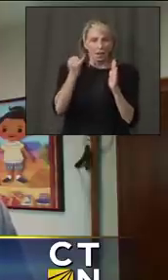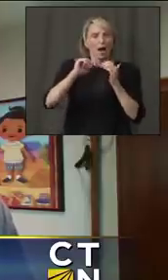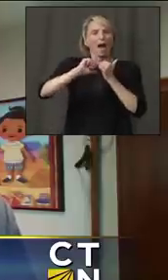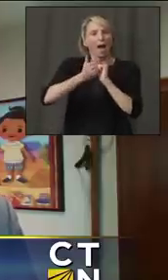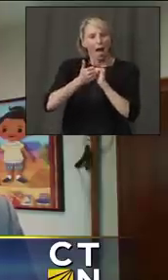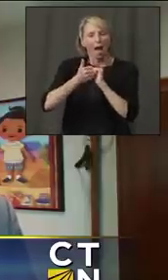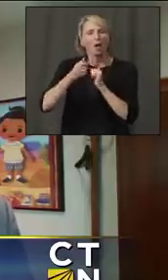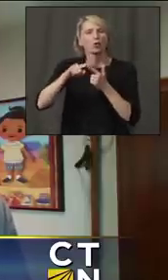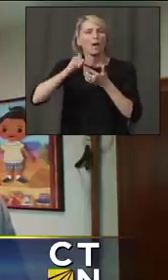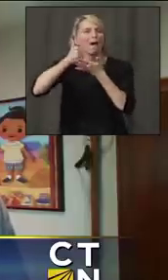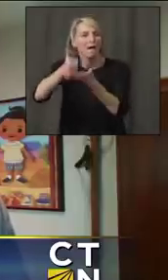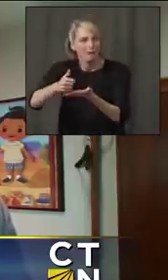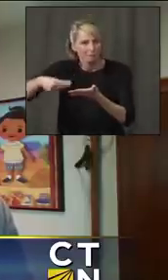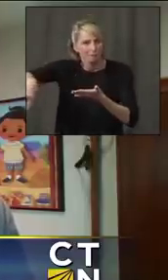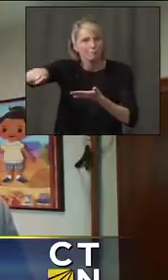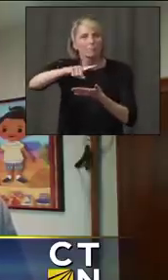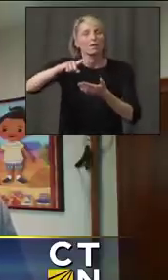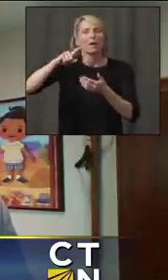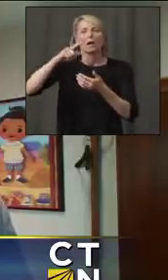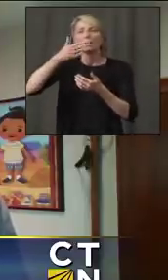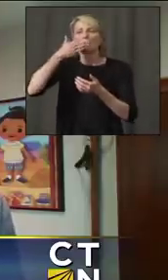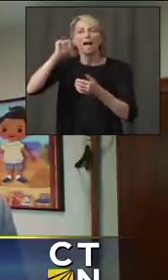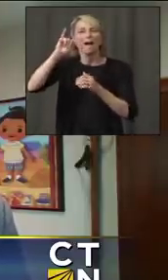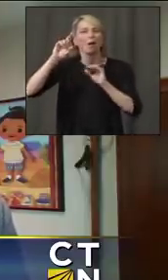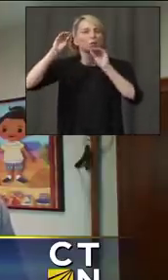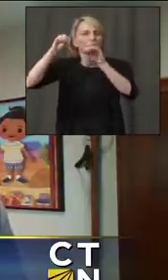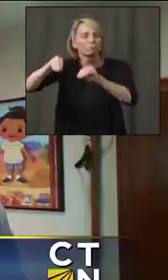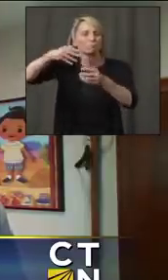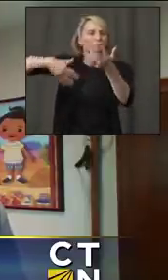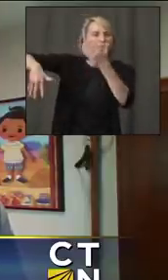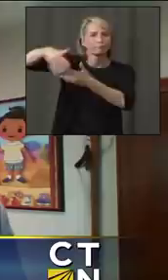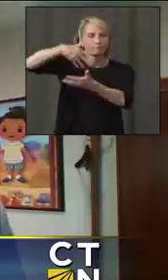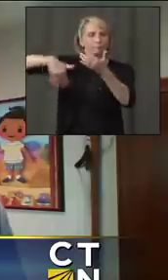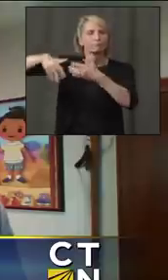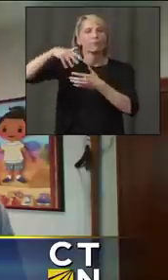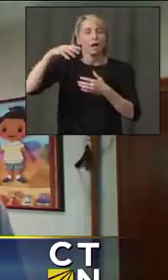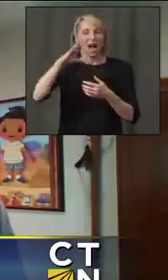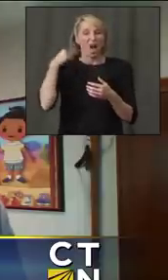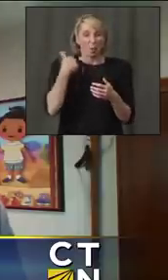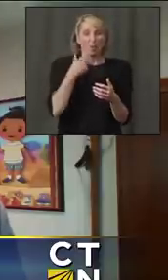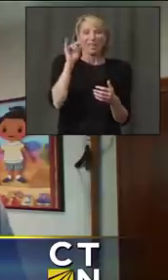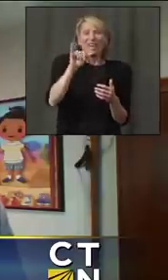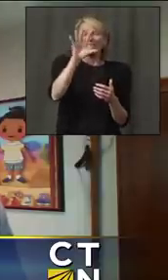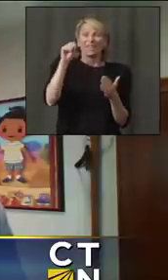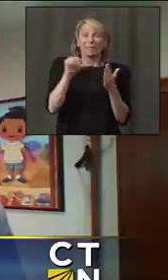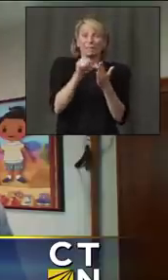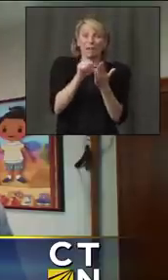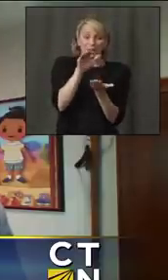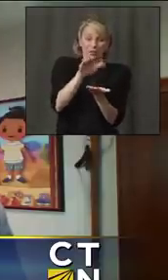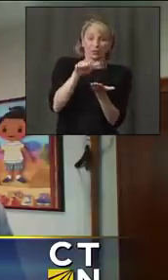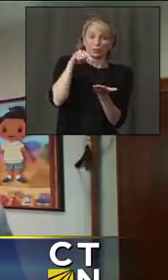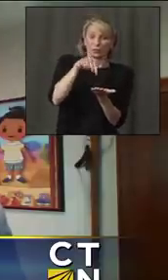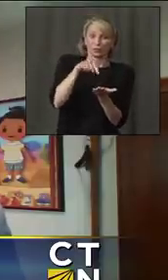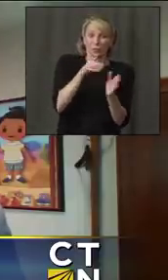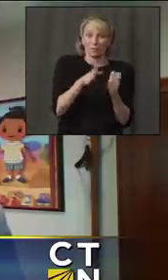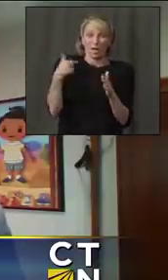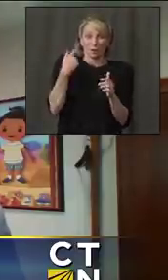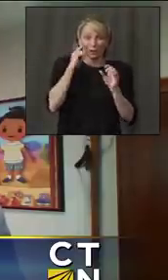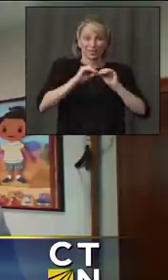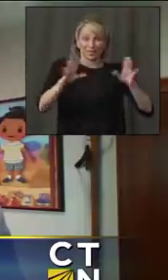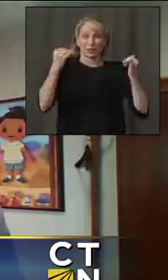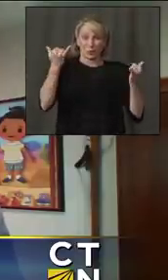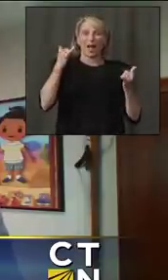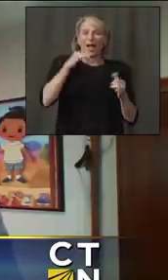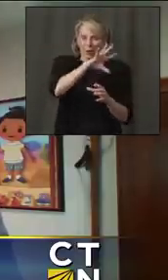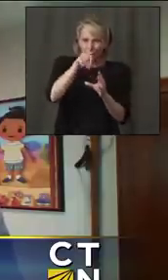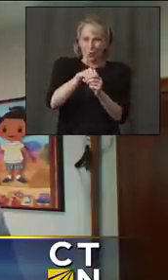we're also making available to all districts the consultation of Casas Diamantes, who is the person at the state level